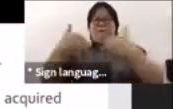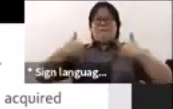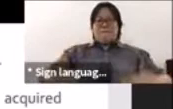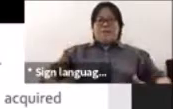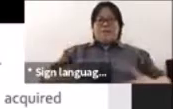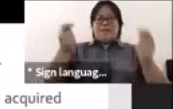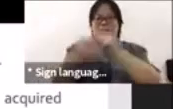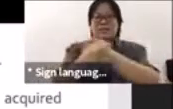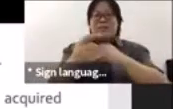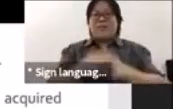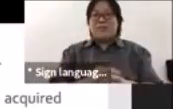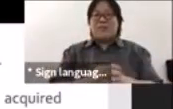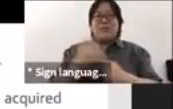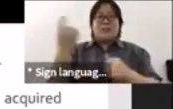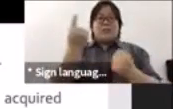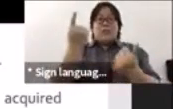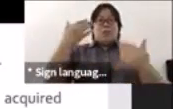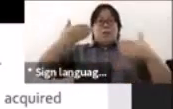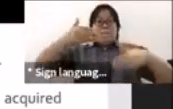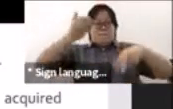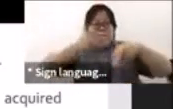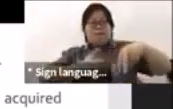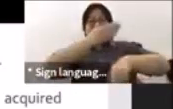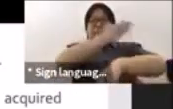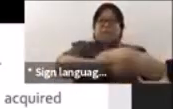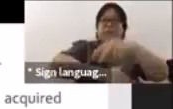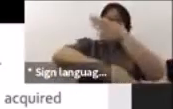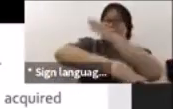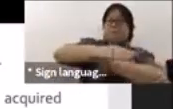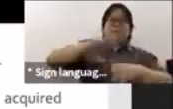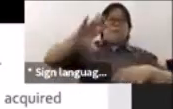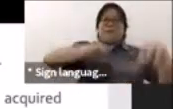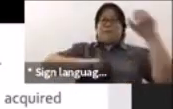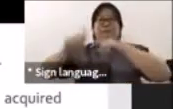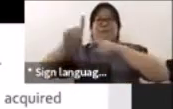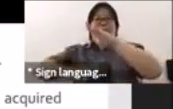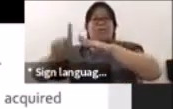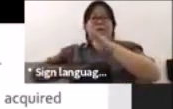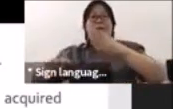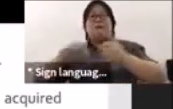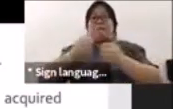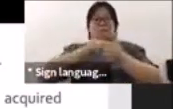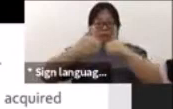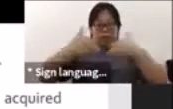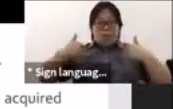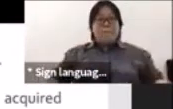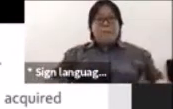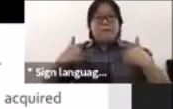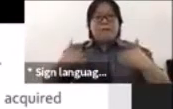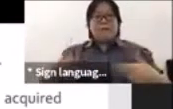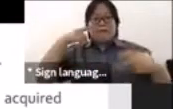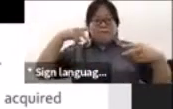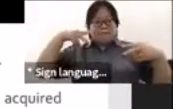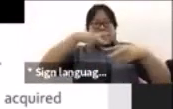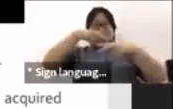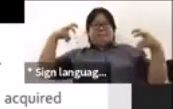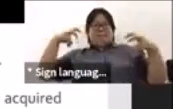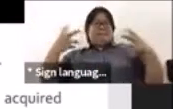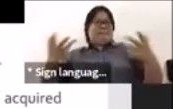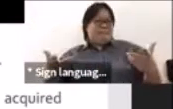suddenly one part of the body is they found missing, and they have a lot of issue with the body when they found themselves ugly, and hence the